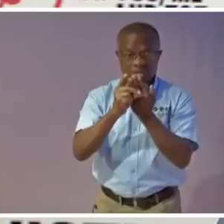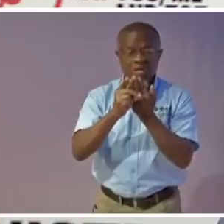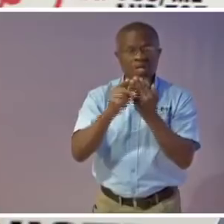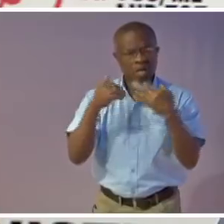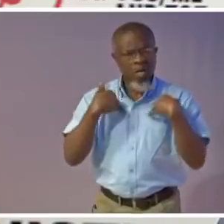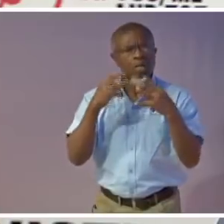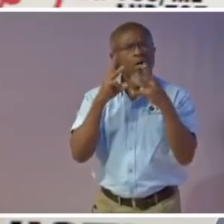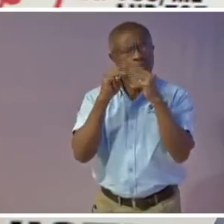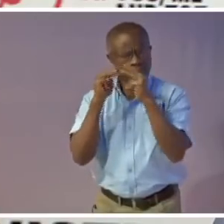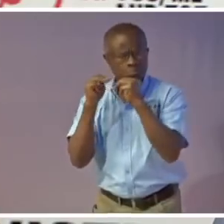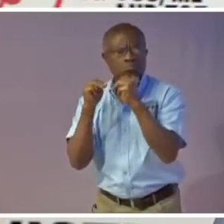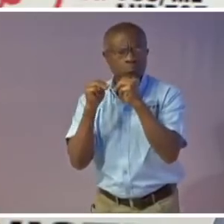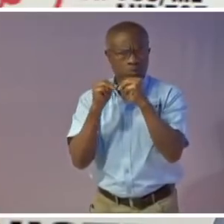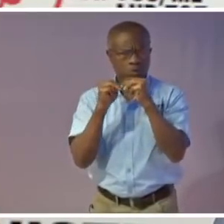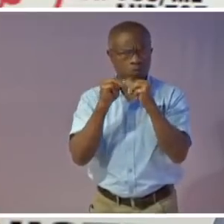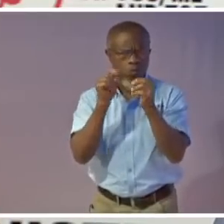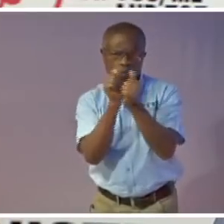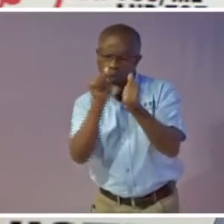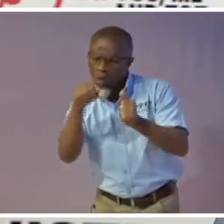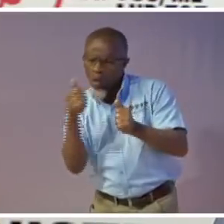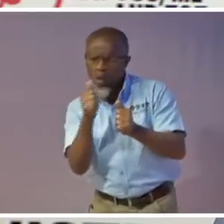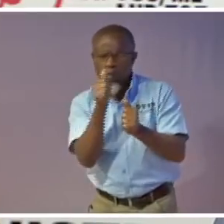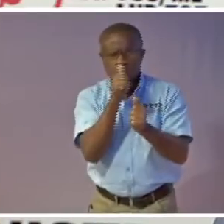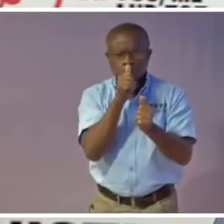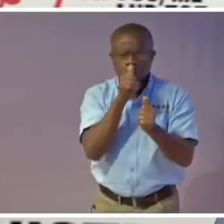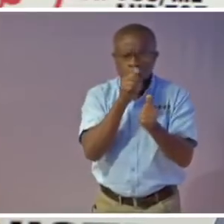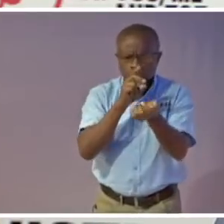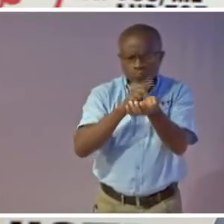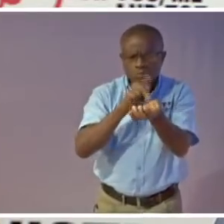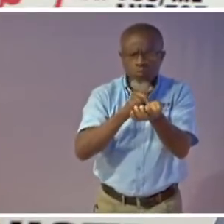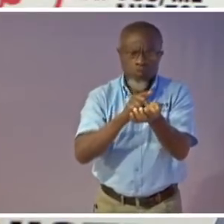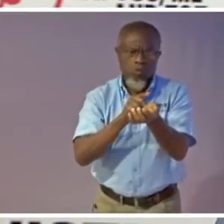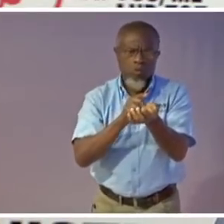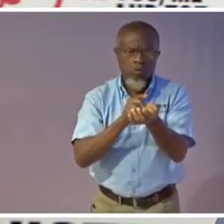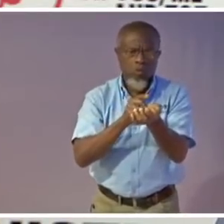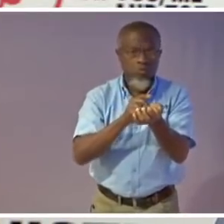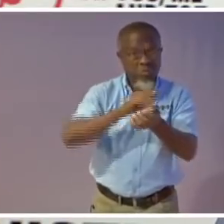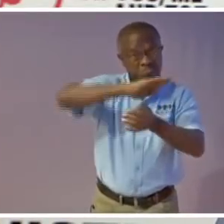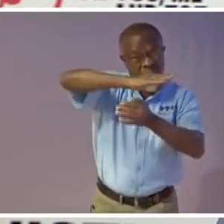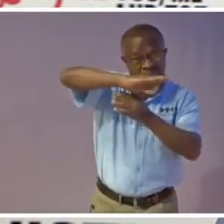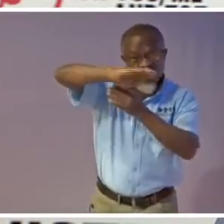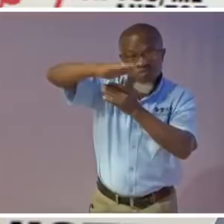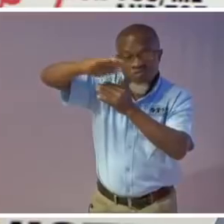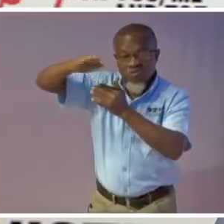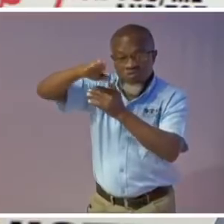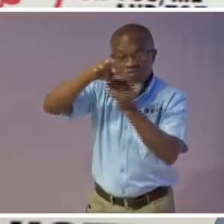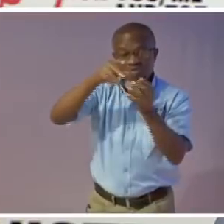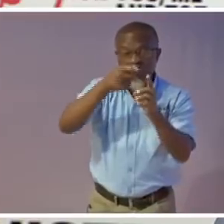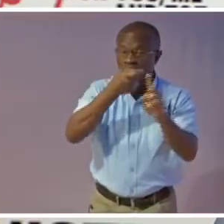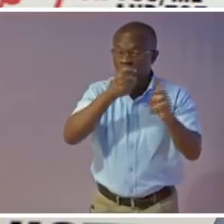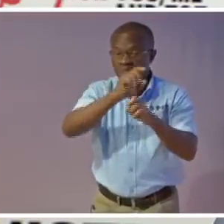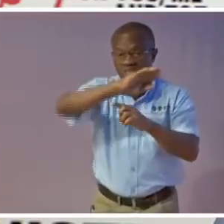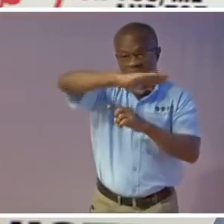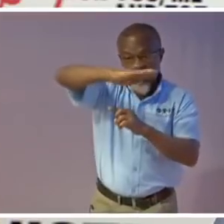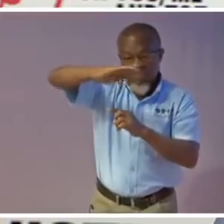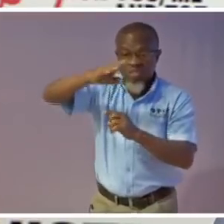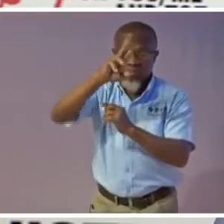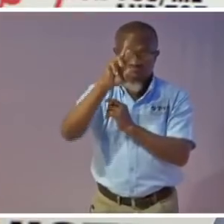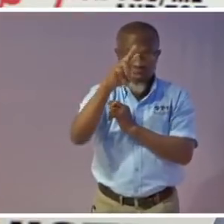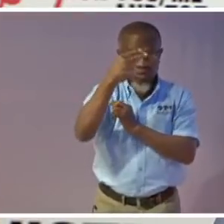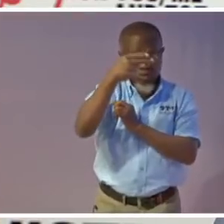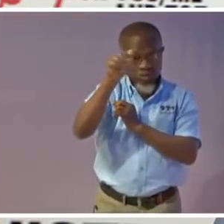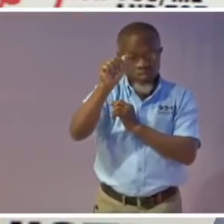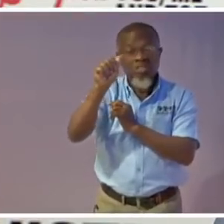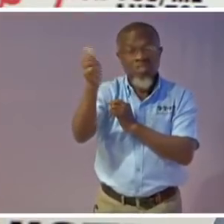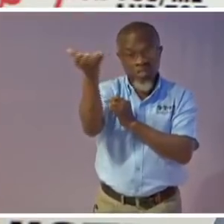sector physicians, and doctors from across all 5 RHAs.